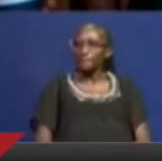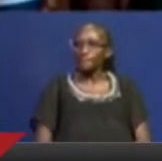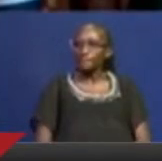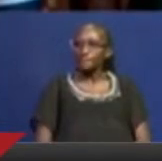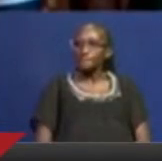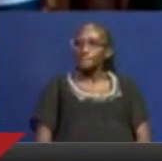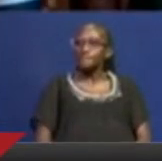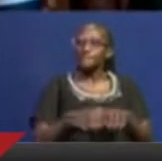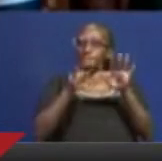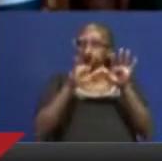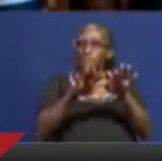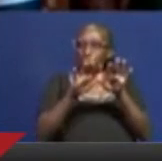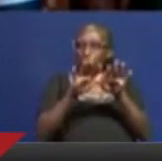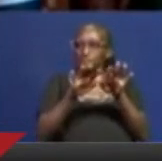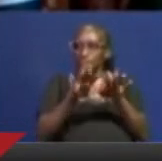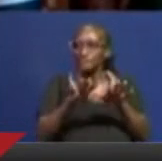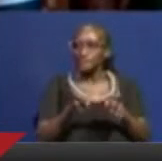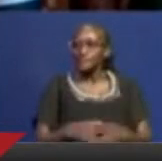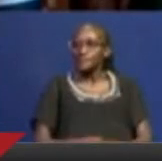Order.